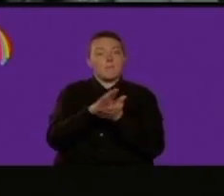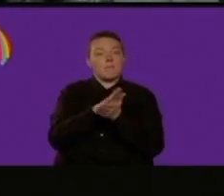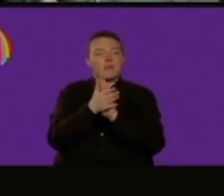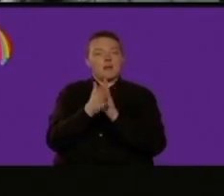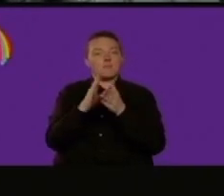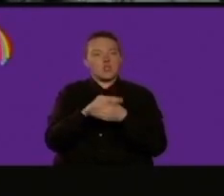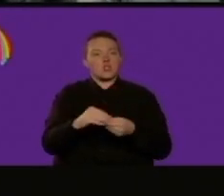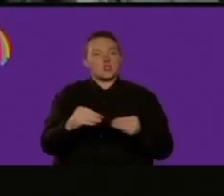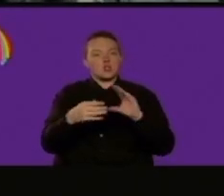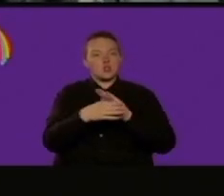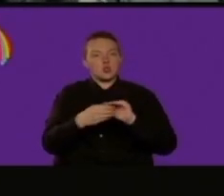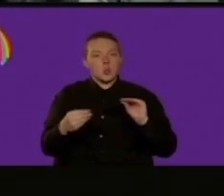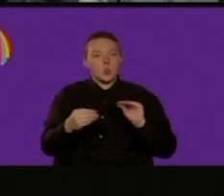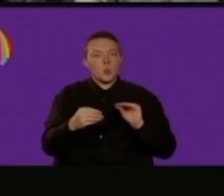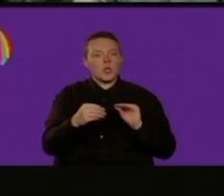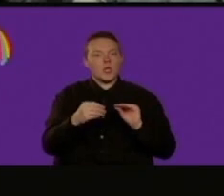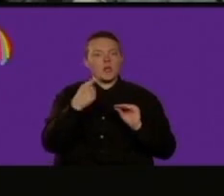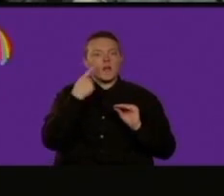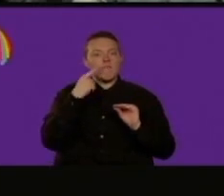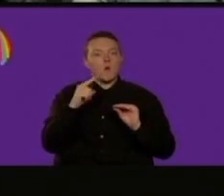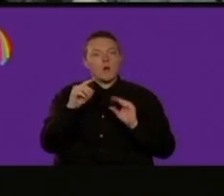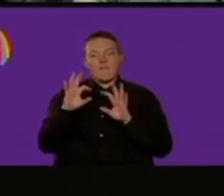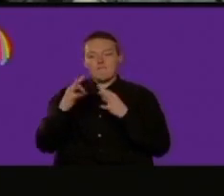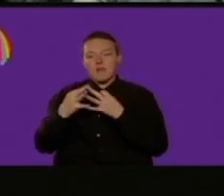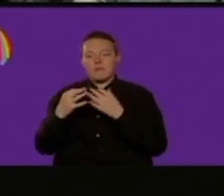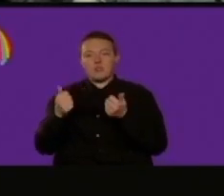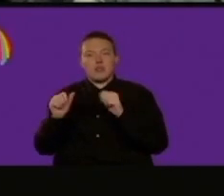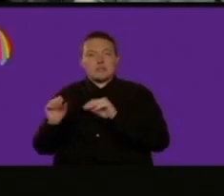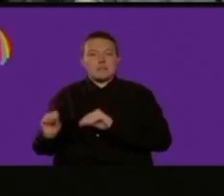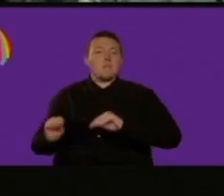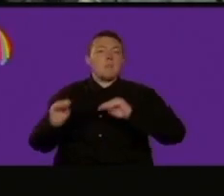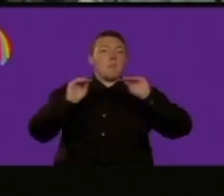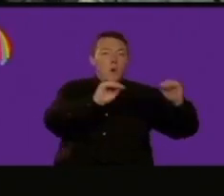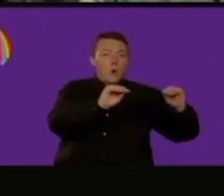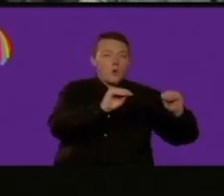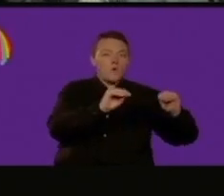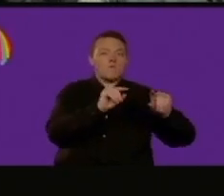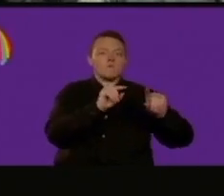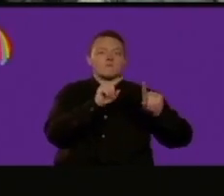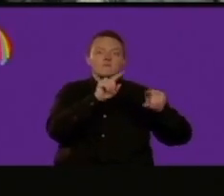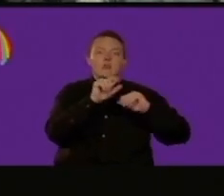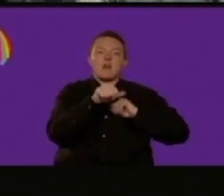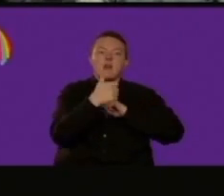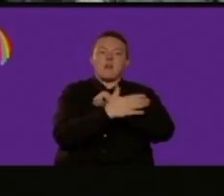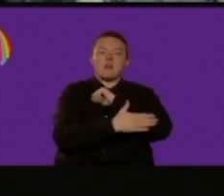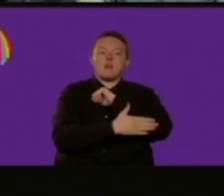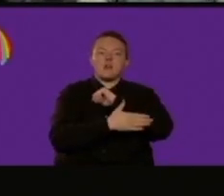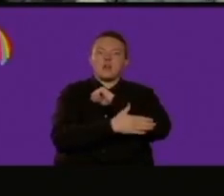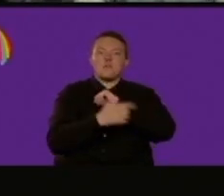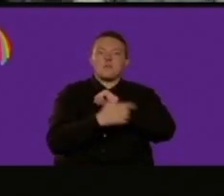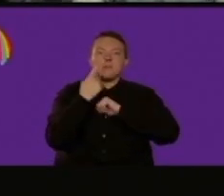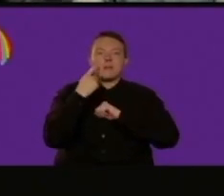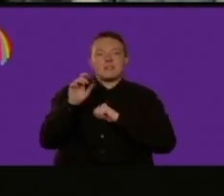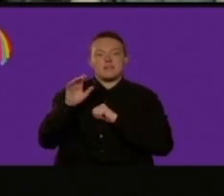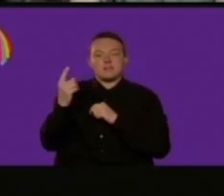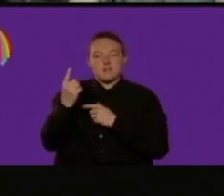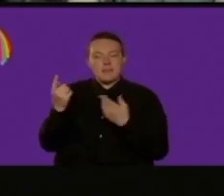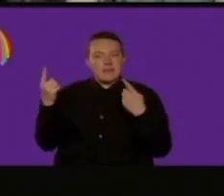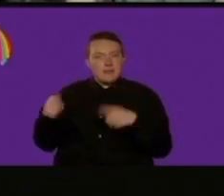in Colombia, and this was a project about the peace process in Colombia, where different